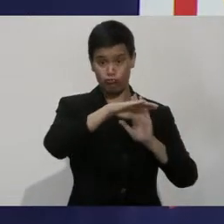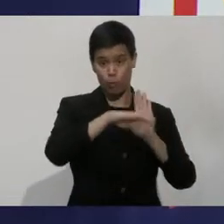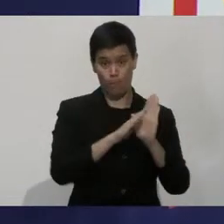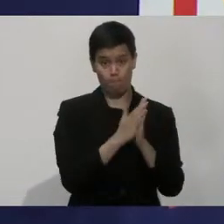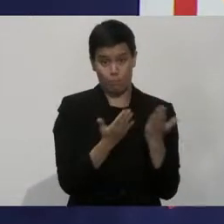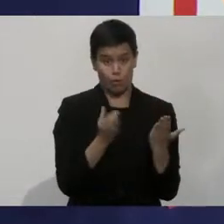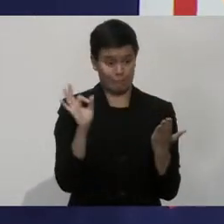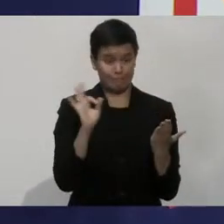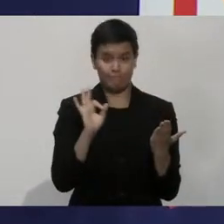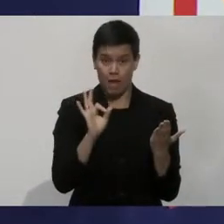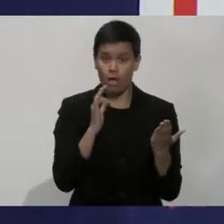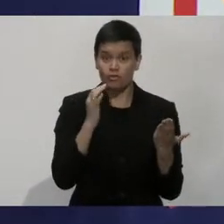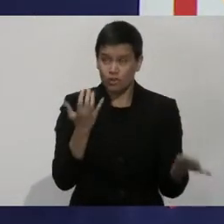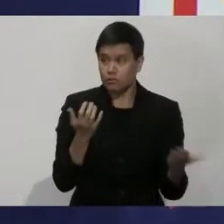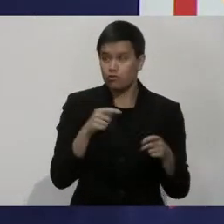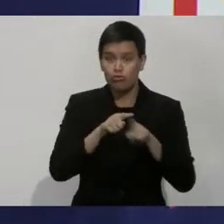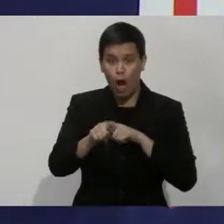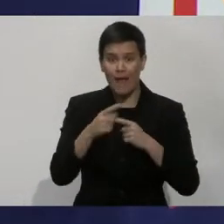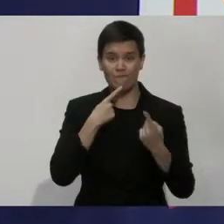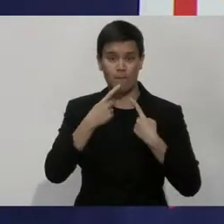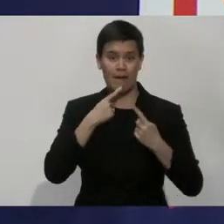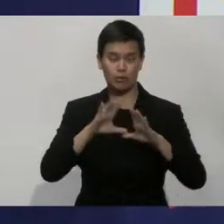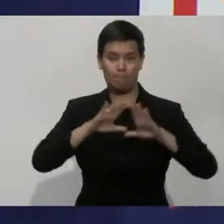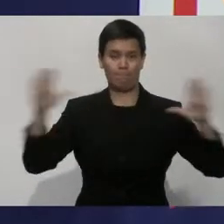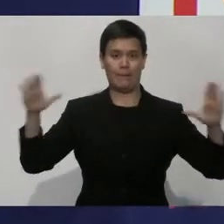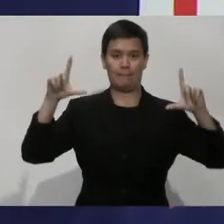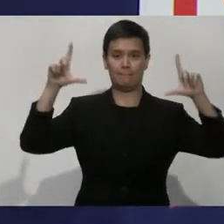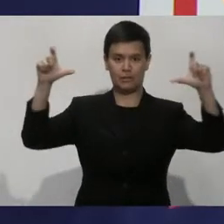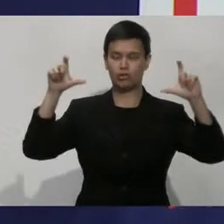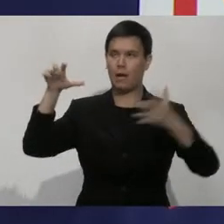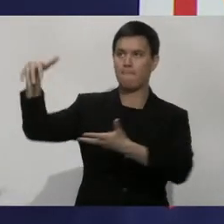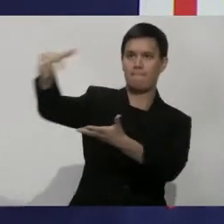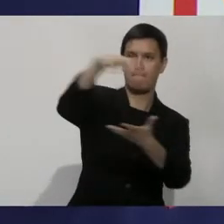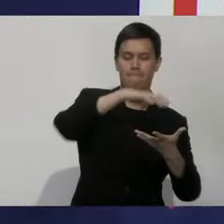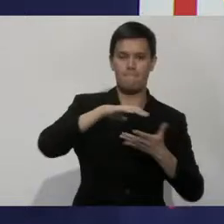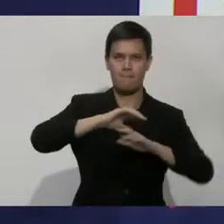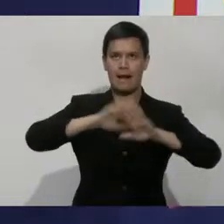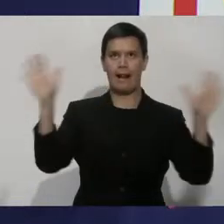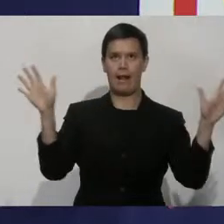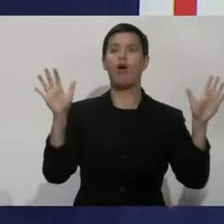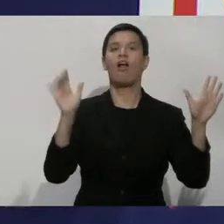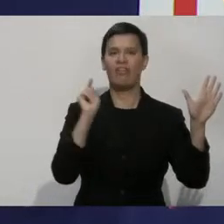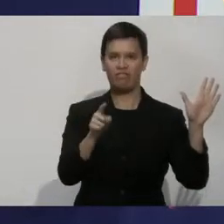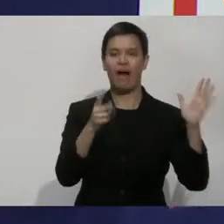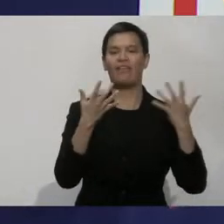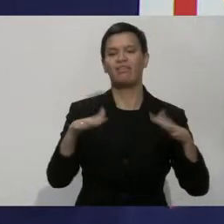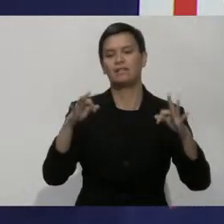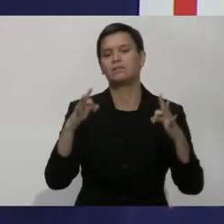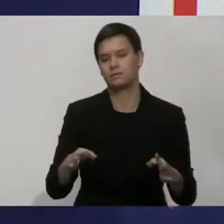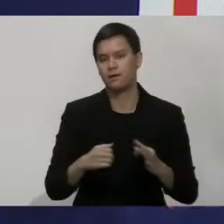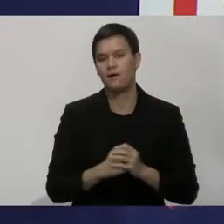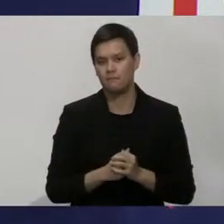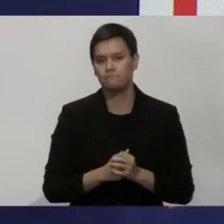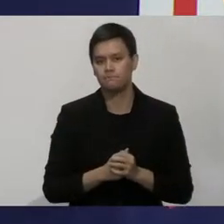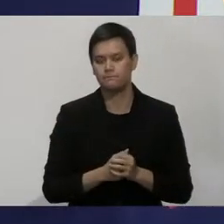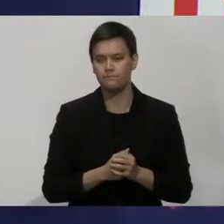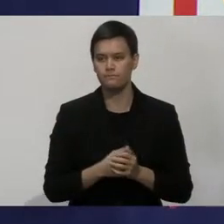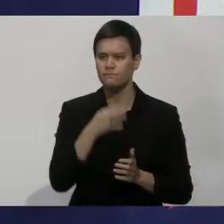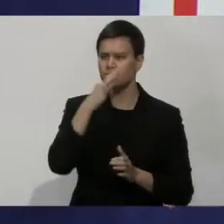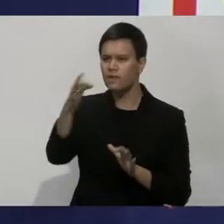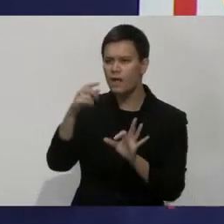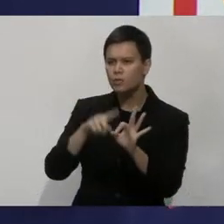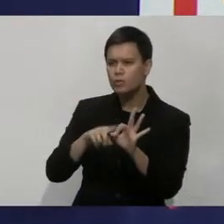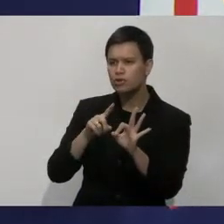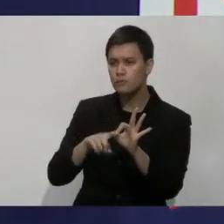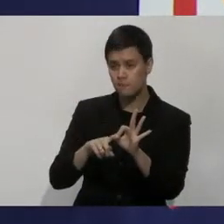But those are the sorts of pieces of information that we would look at. And Minister or Dr. Bloomfield, what sort of things would you need to see in